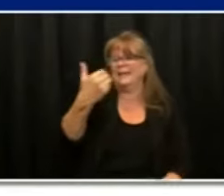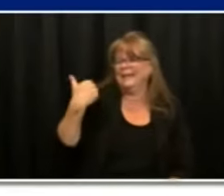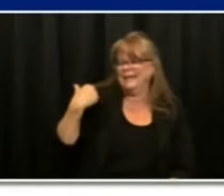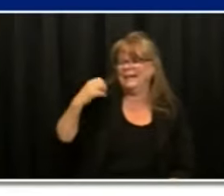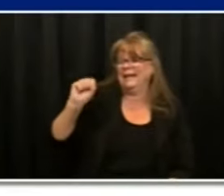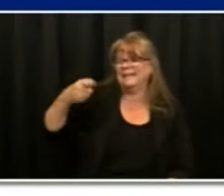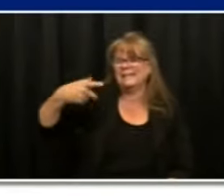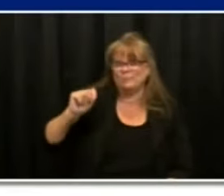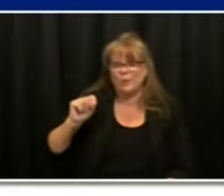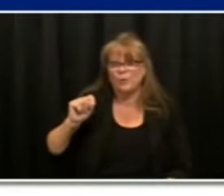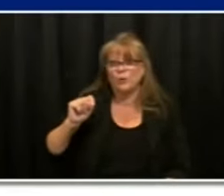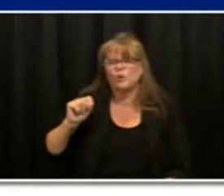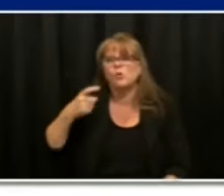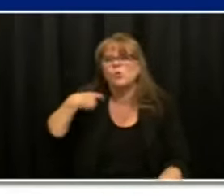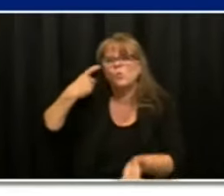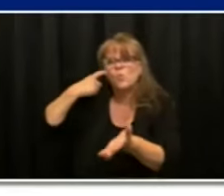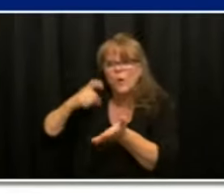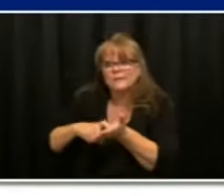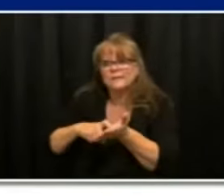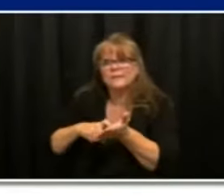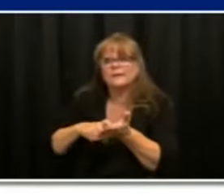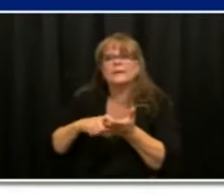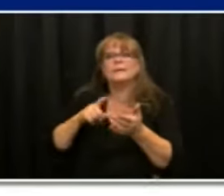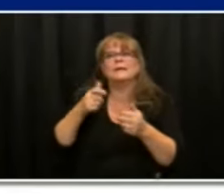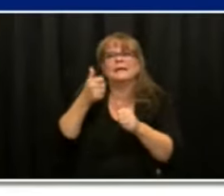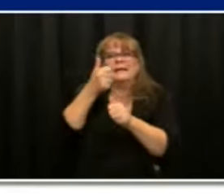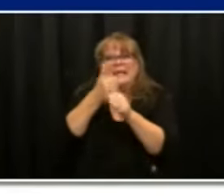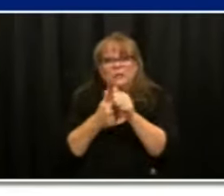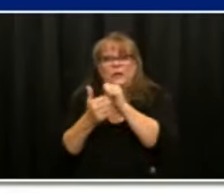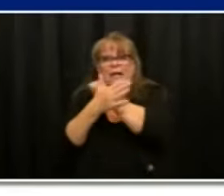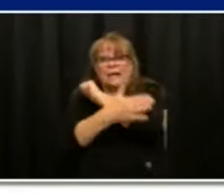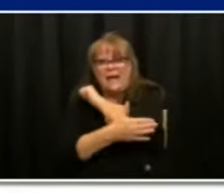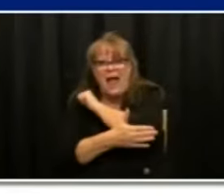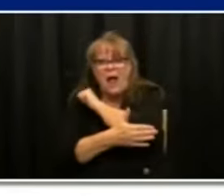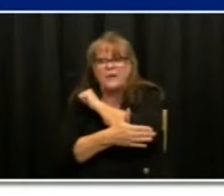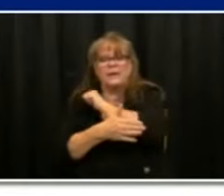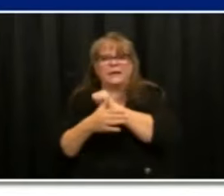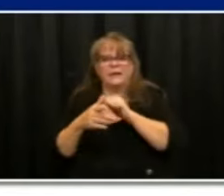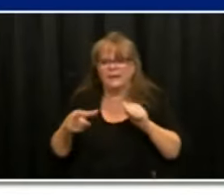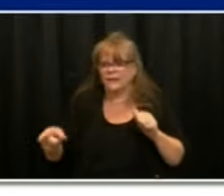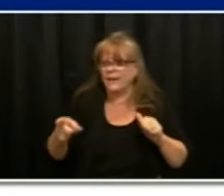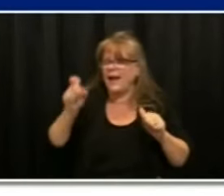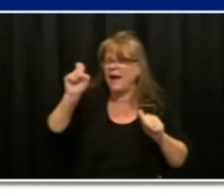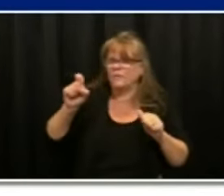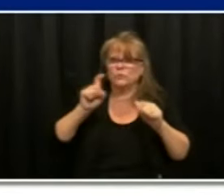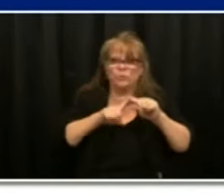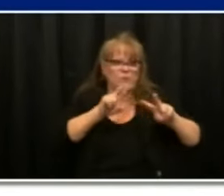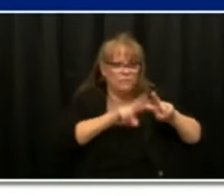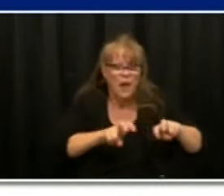provide counties with even more predictability, the DIAL framework was created.